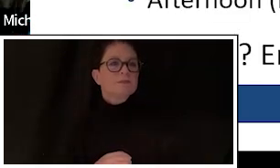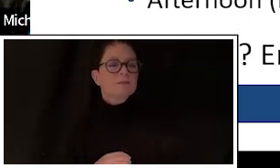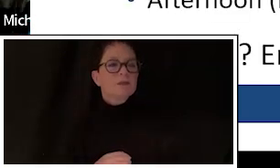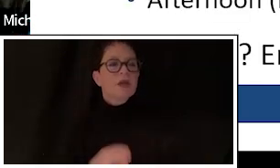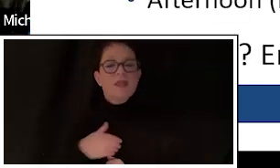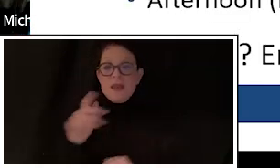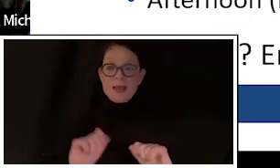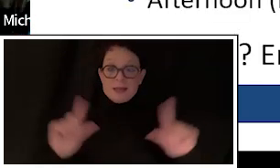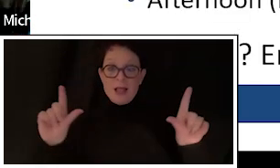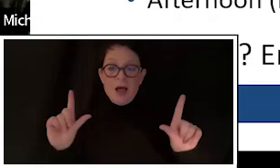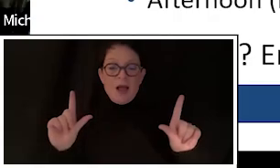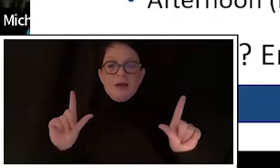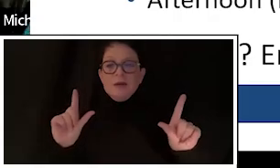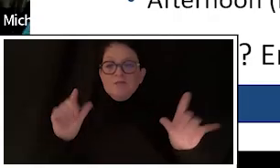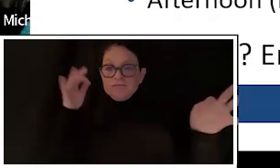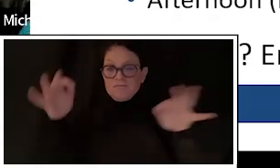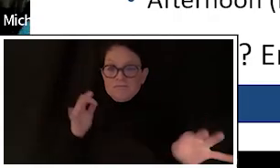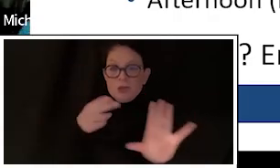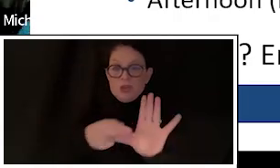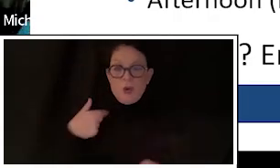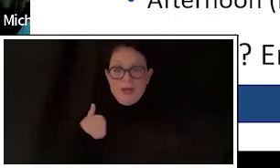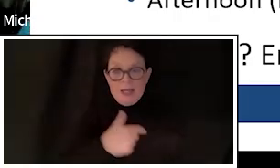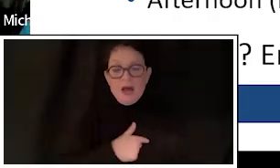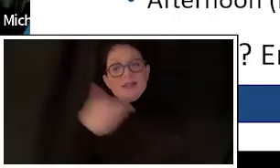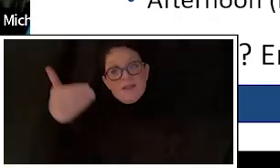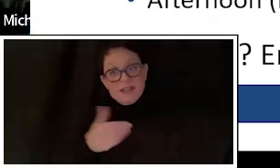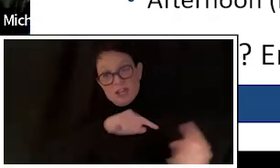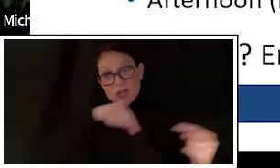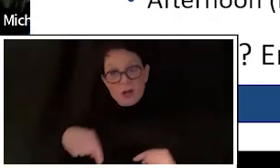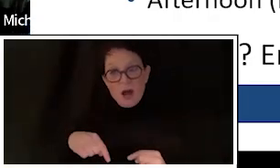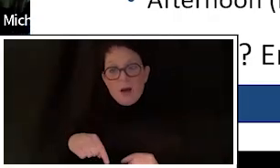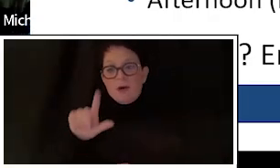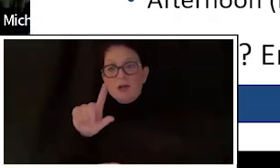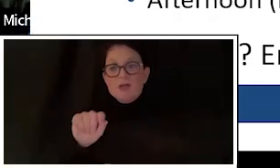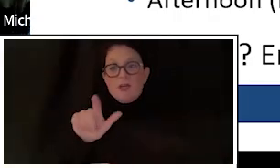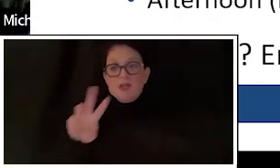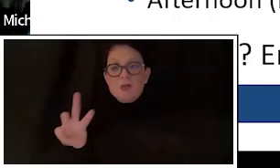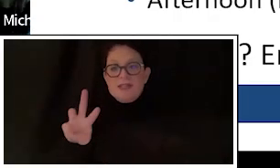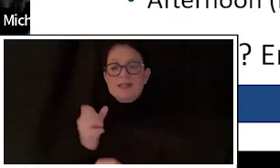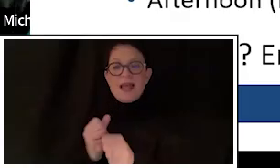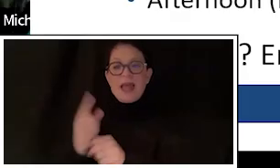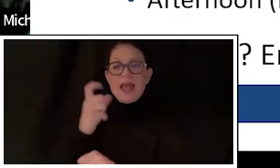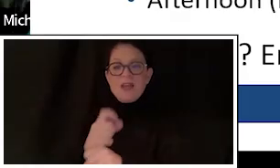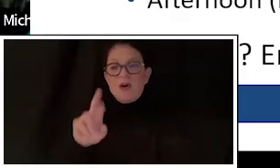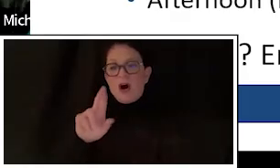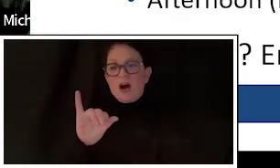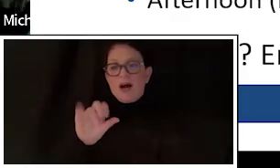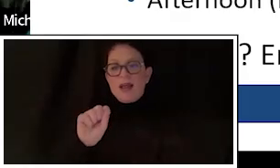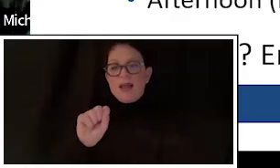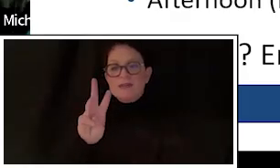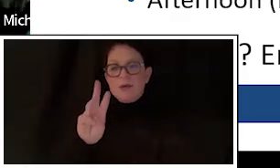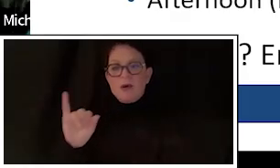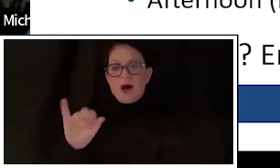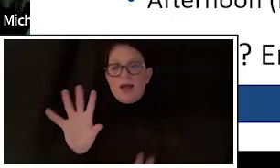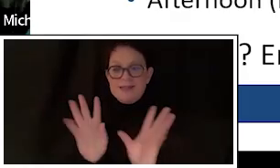This next slide talks about joining us. It's an invitation to join us for the 2026 annual RISWI